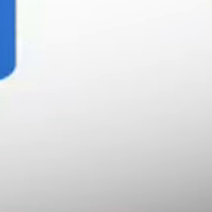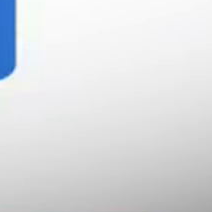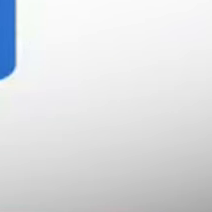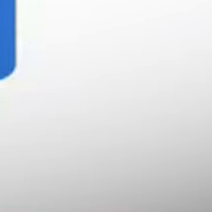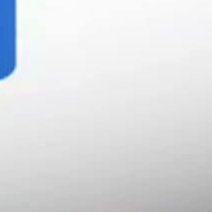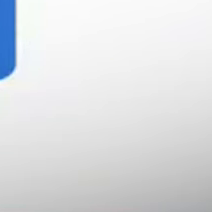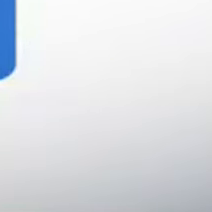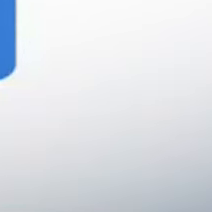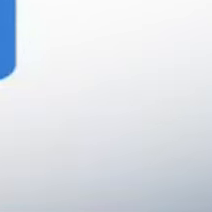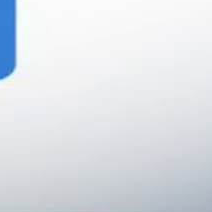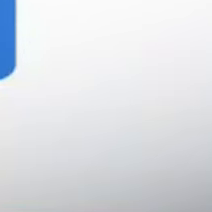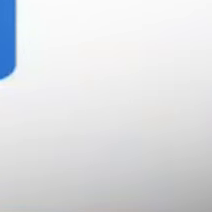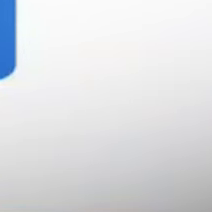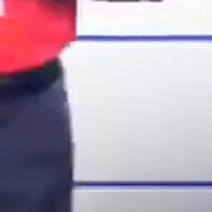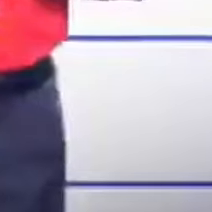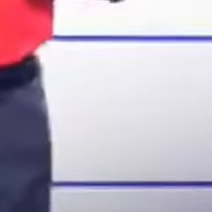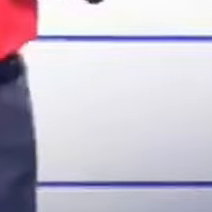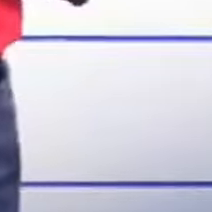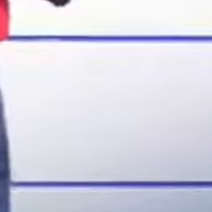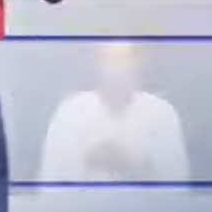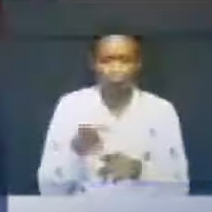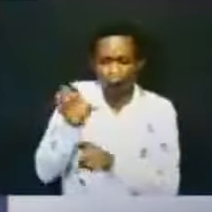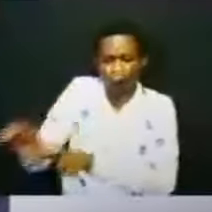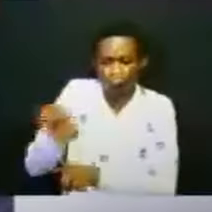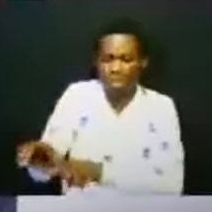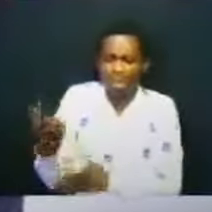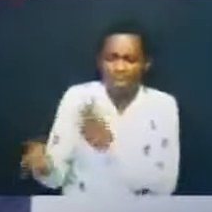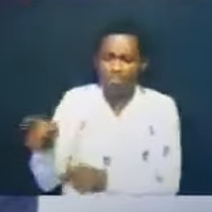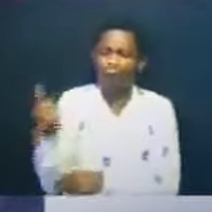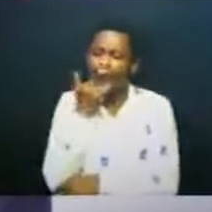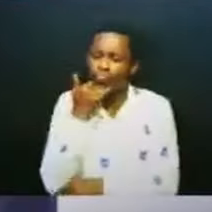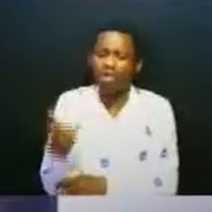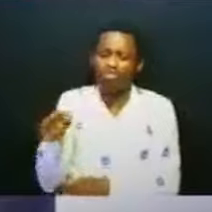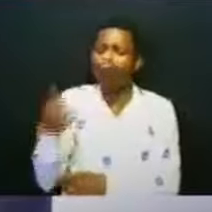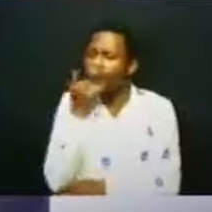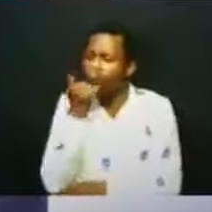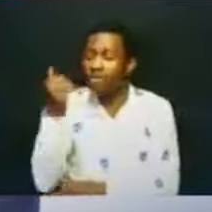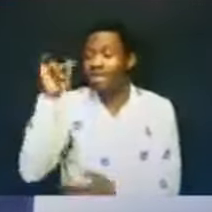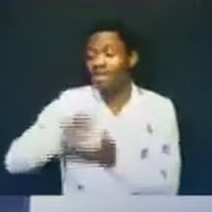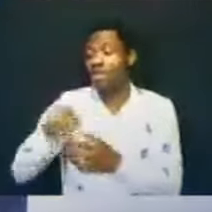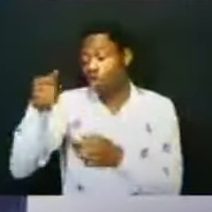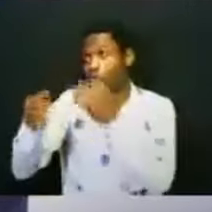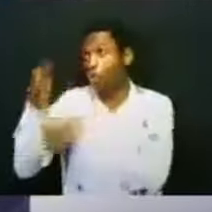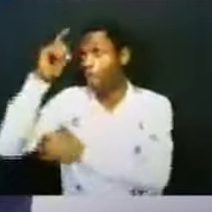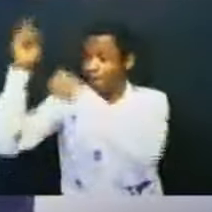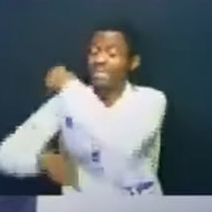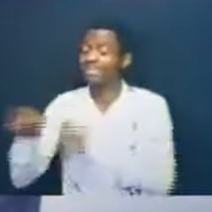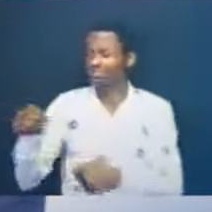were insisting that because maybe you have done some evil, that is why this calamity has also